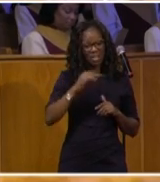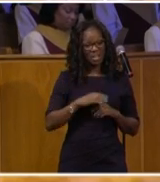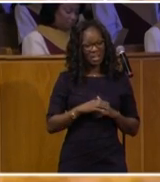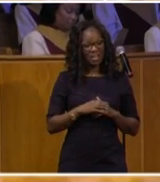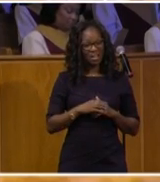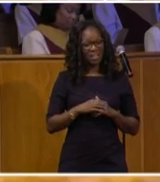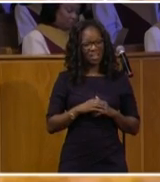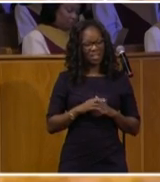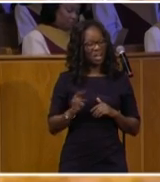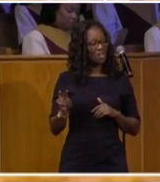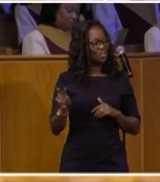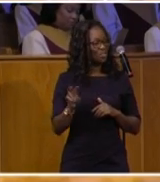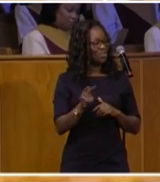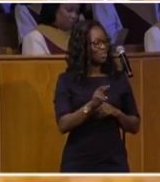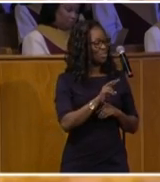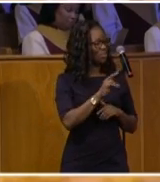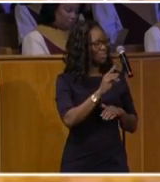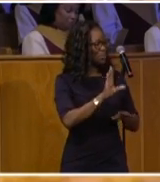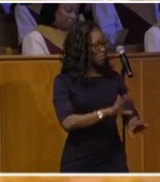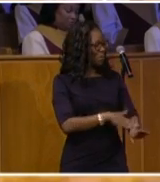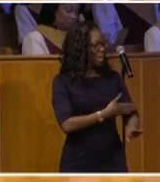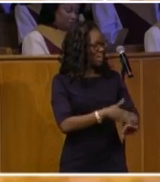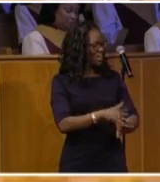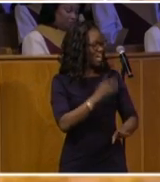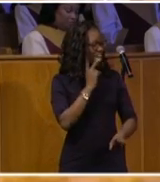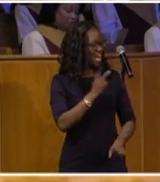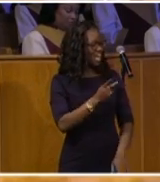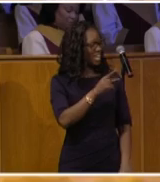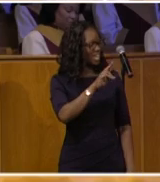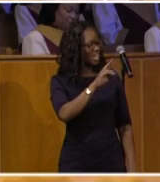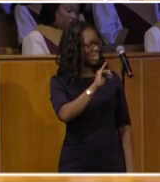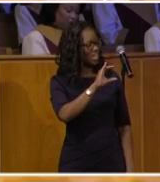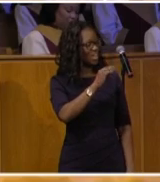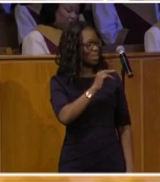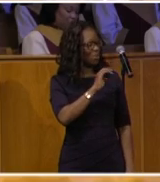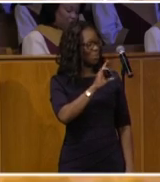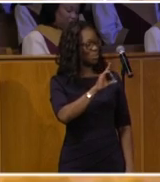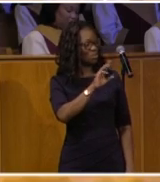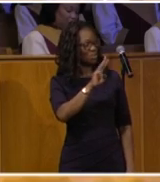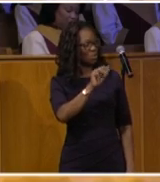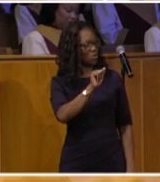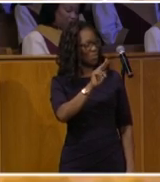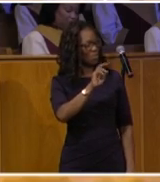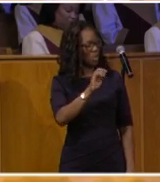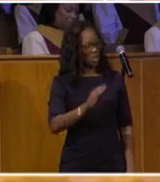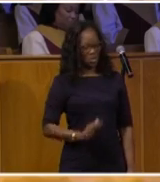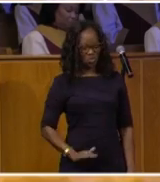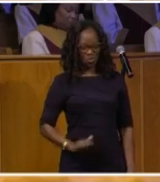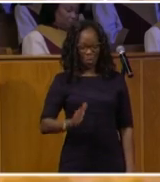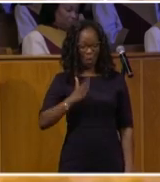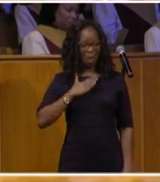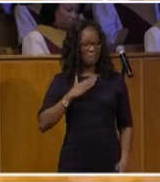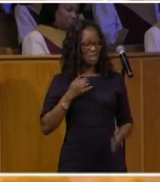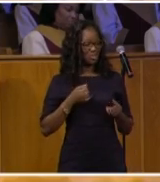I look in that choir and I see Richard Ware, who grew up on my street.